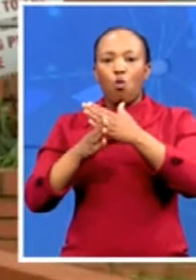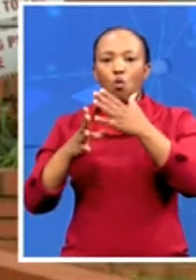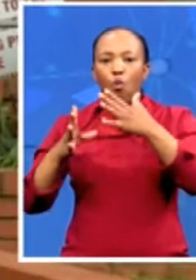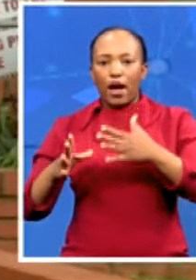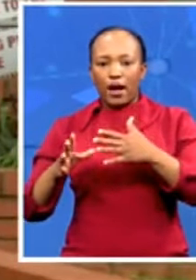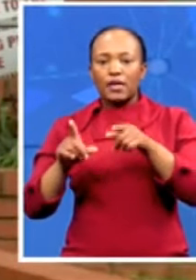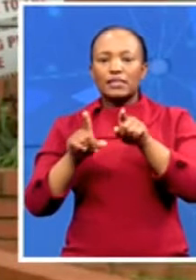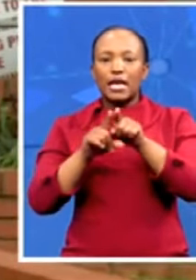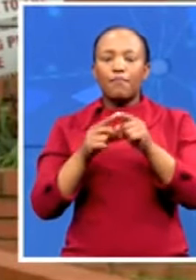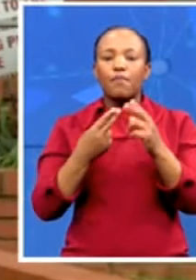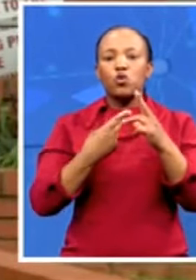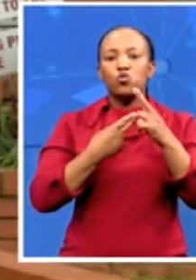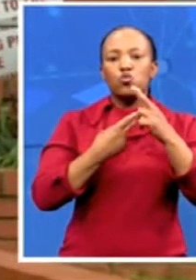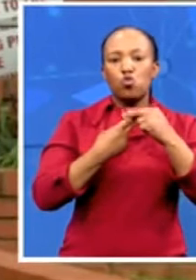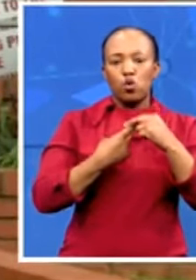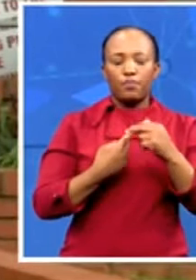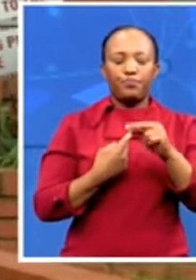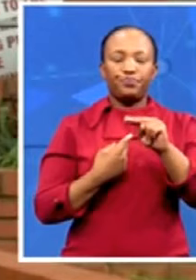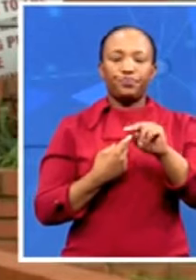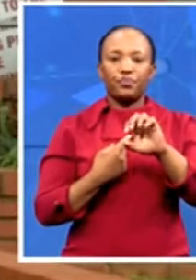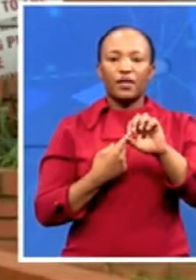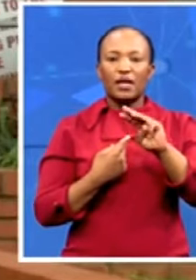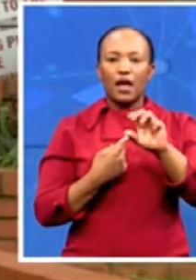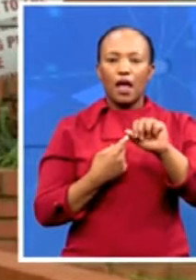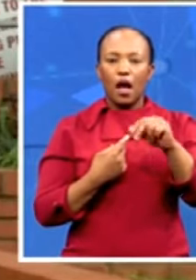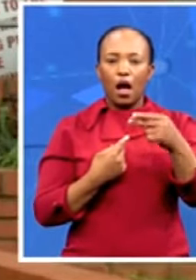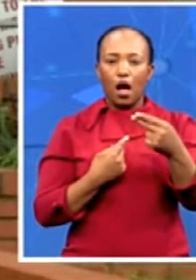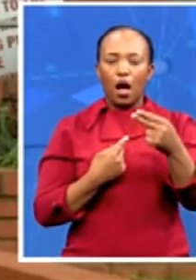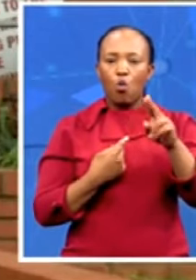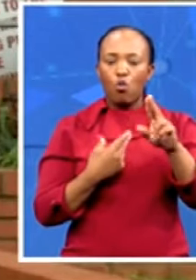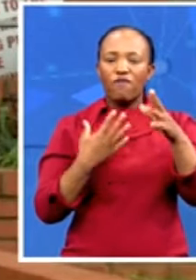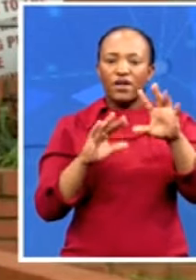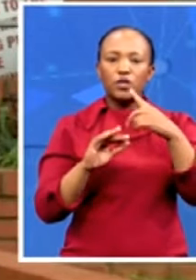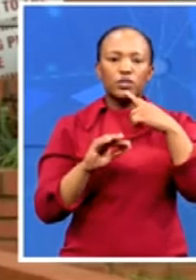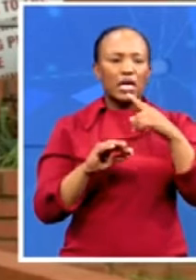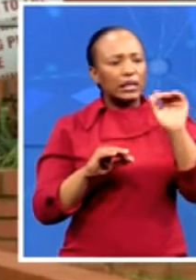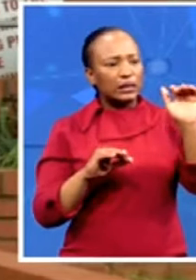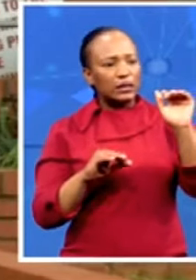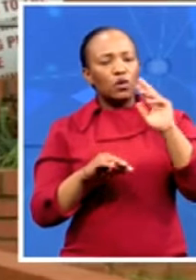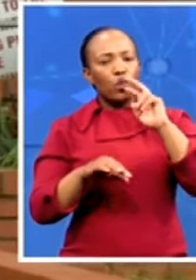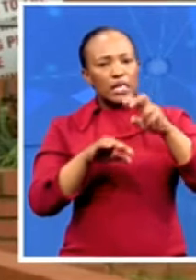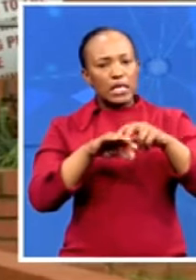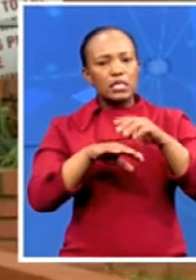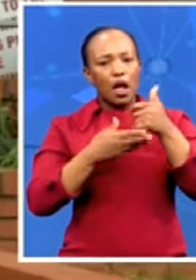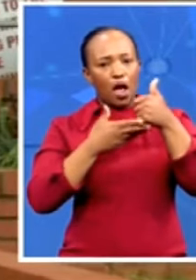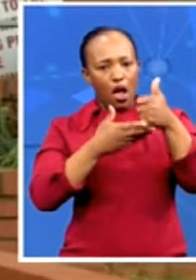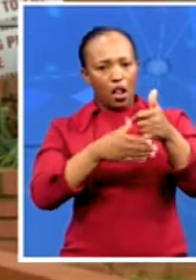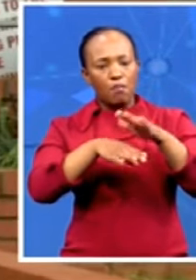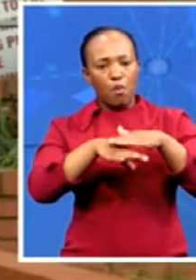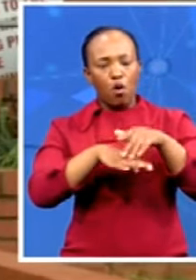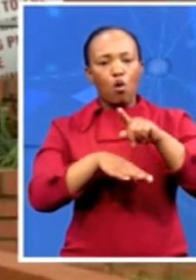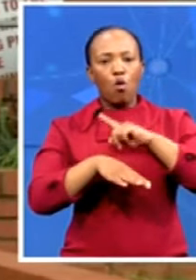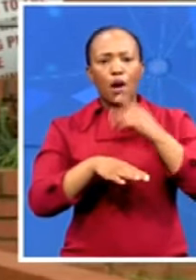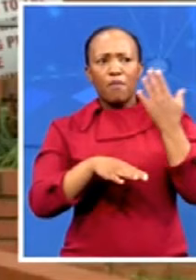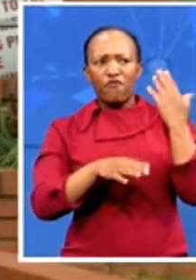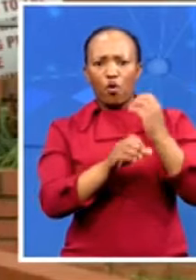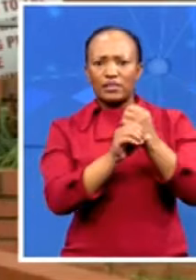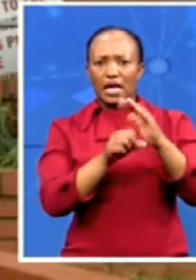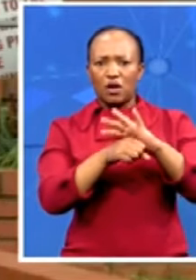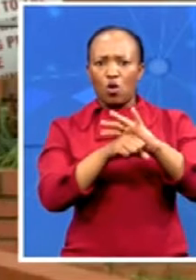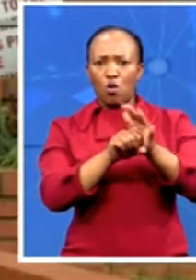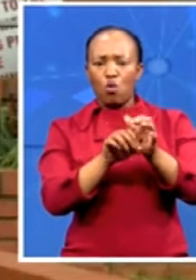in saying that they need more assistance. We have seen protests, especially at the start of COVID-19. We've seen protests, especially in this